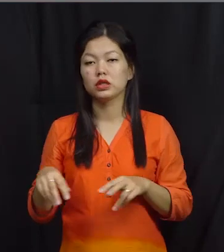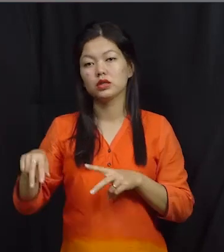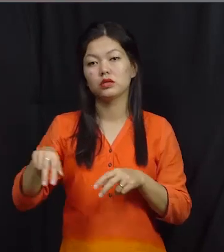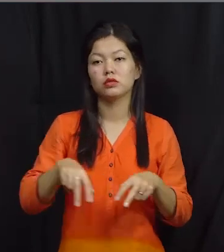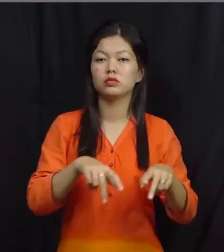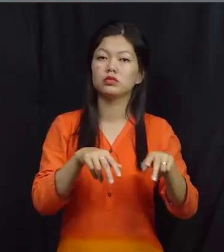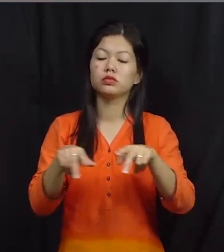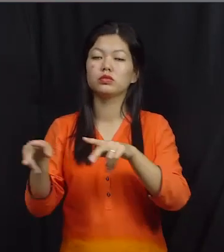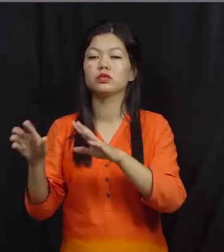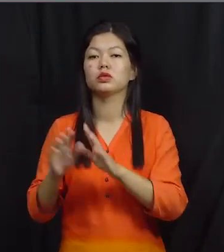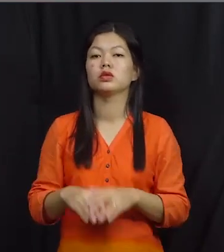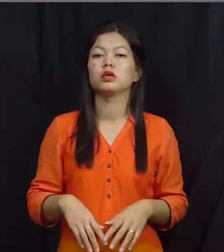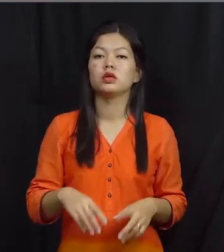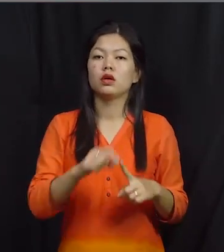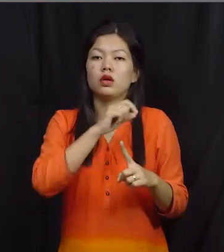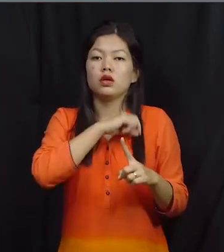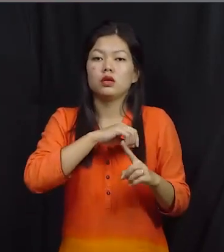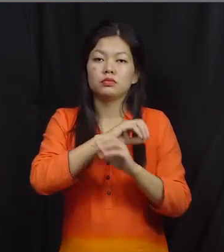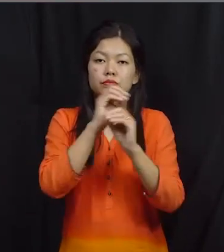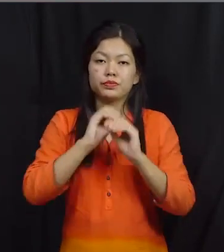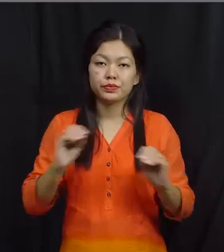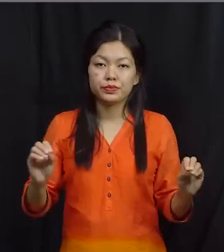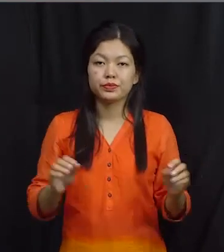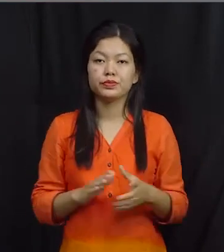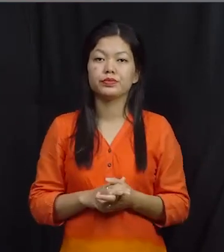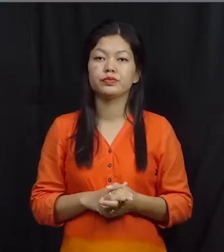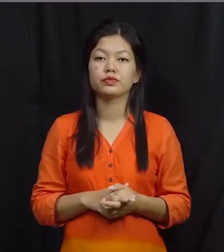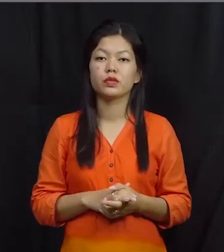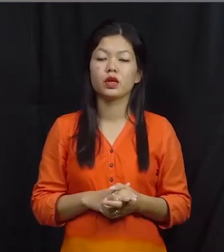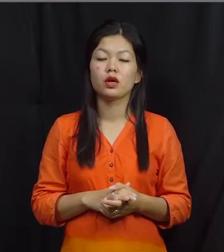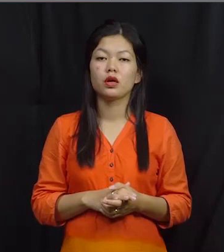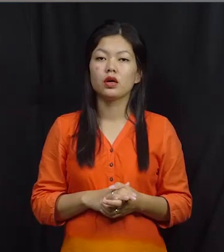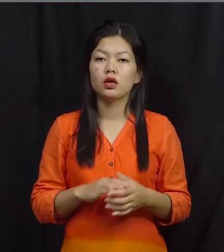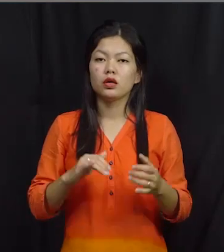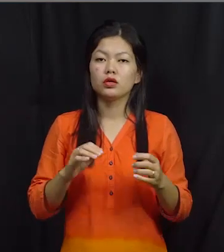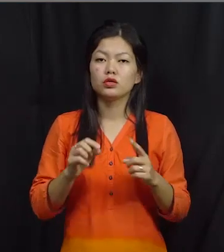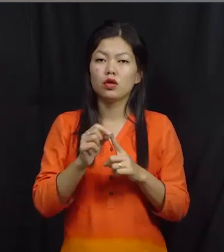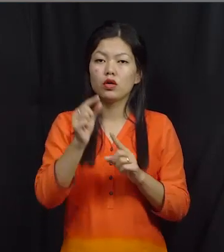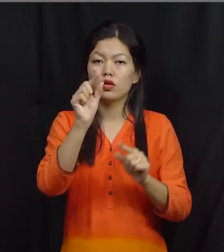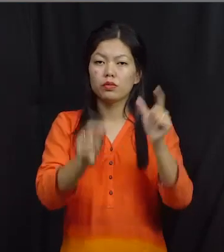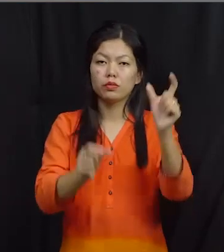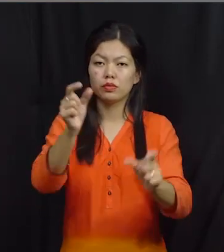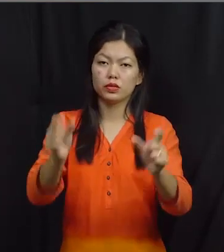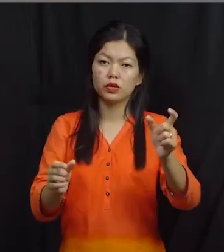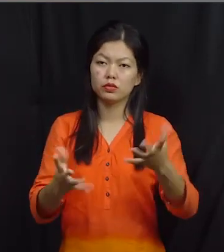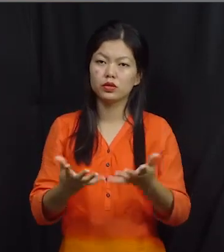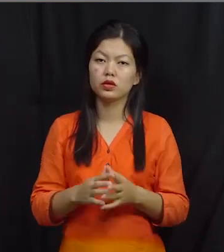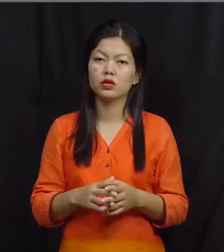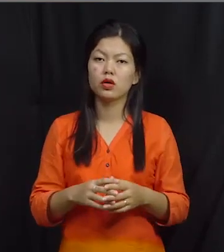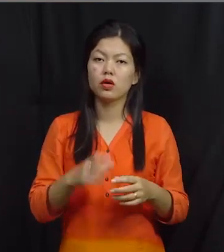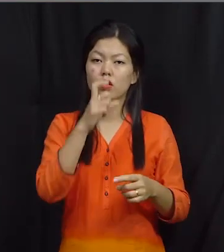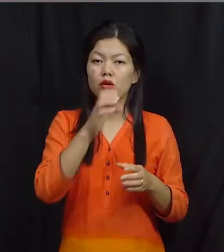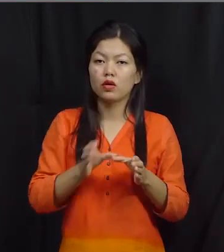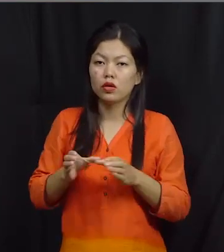public can be the public, or the community can be the society or the people around us, right? So they also have some